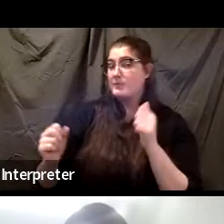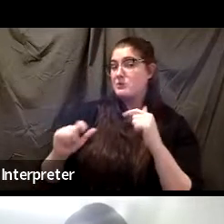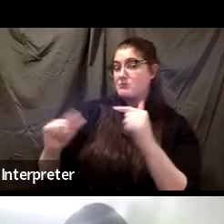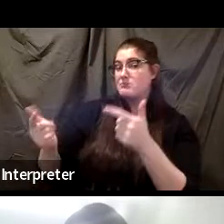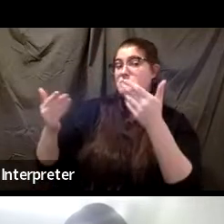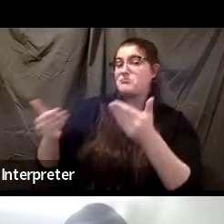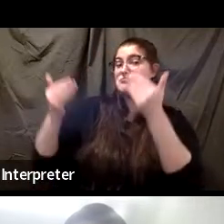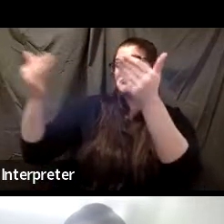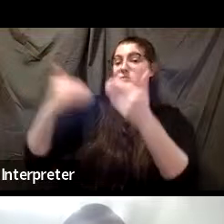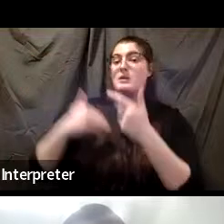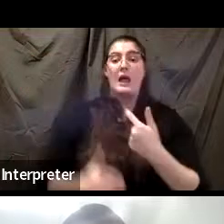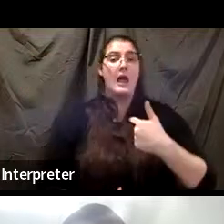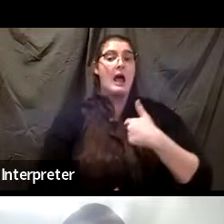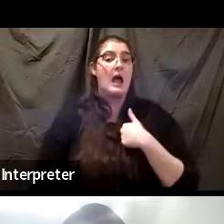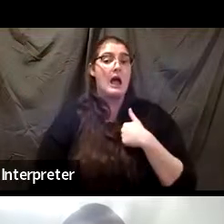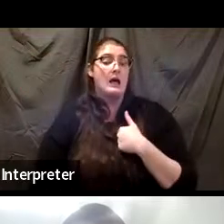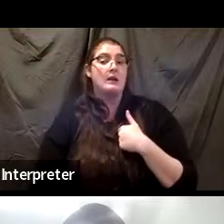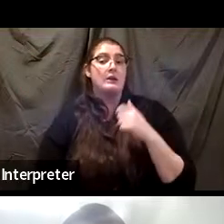Sure. I